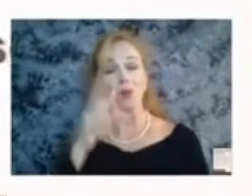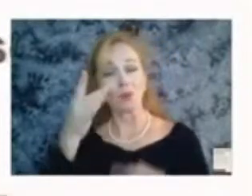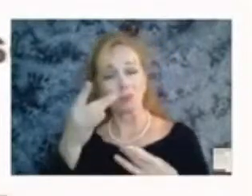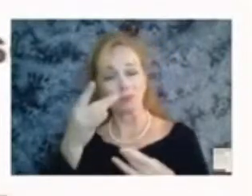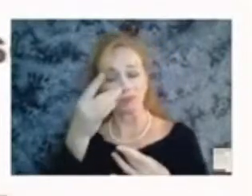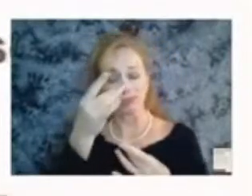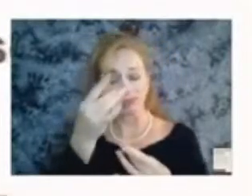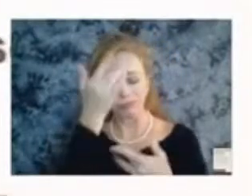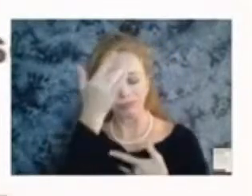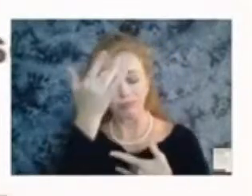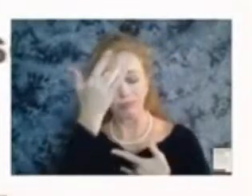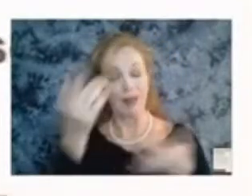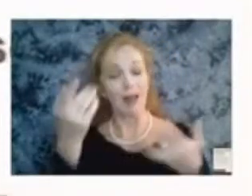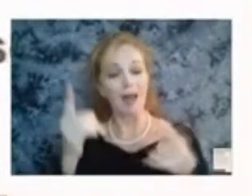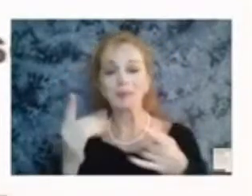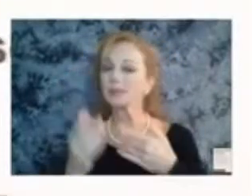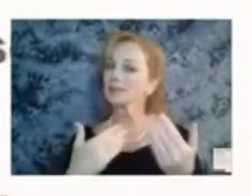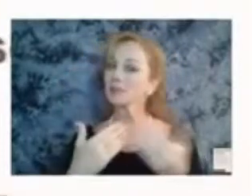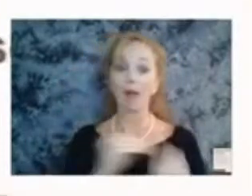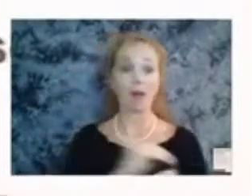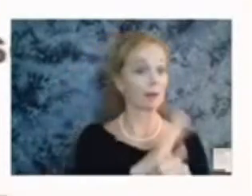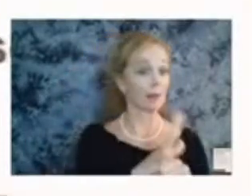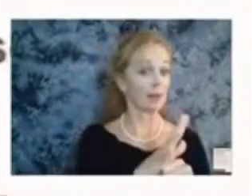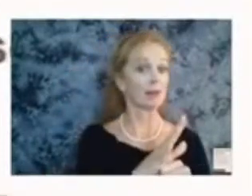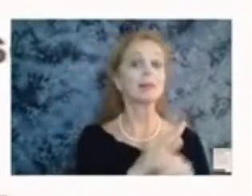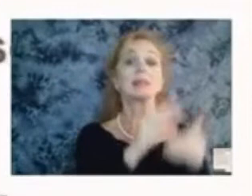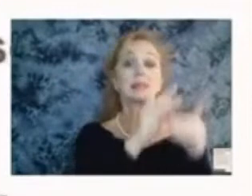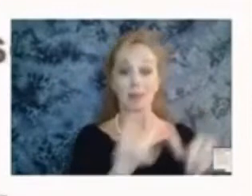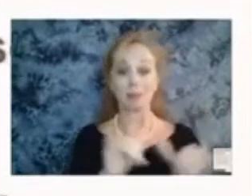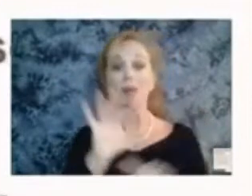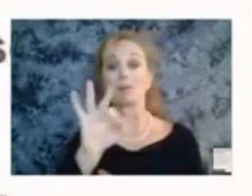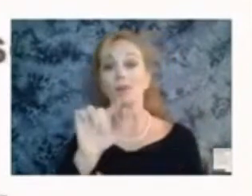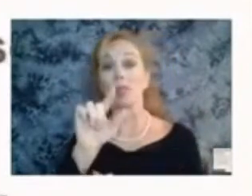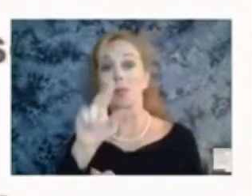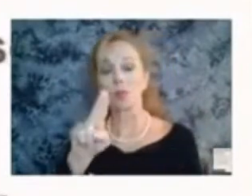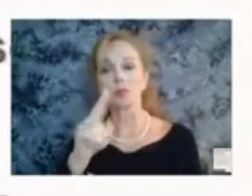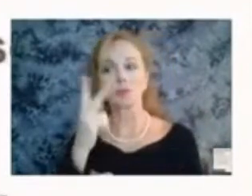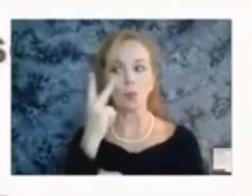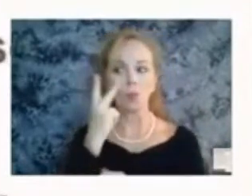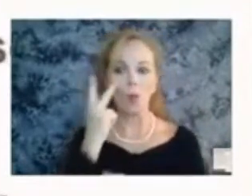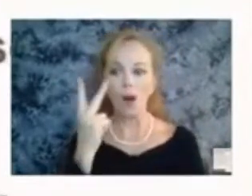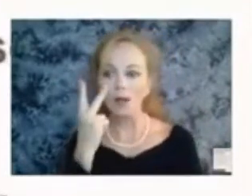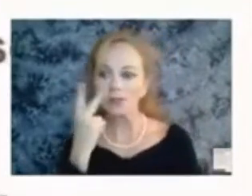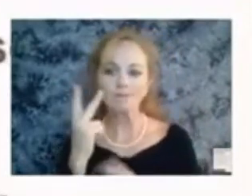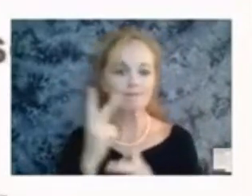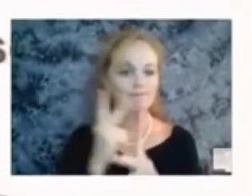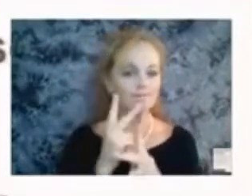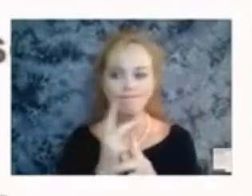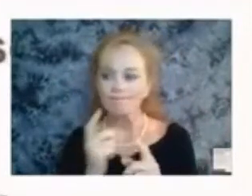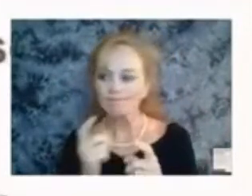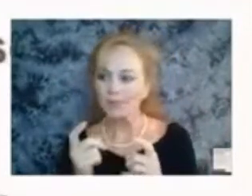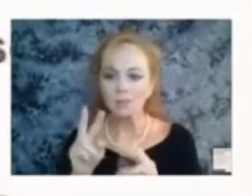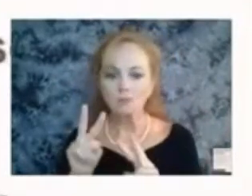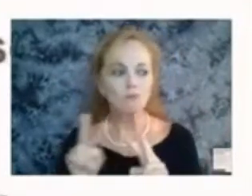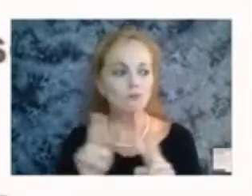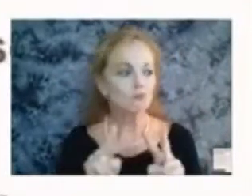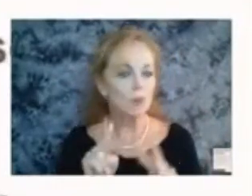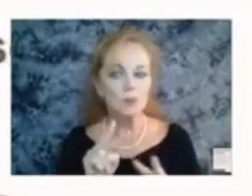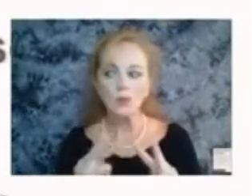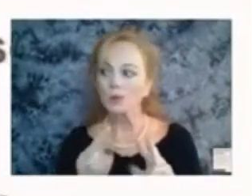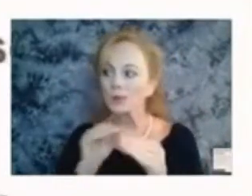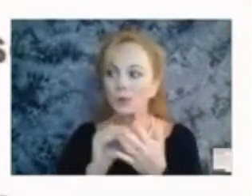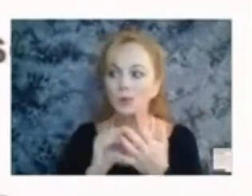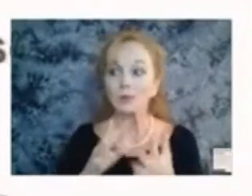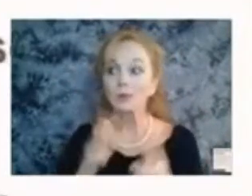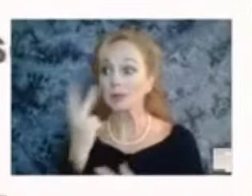of the pandemic. And so we know we've got to monitor the health conditions of all of our students, and in cases where students present